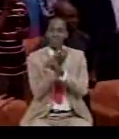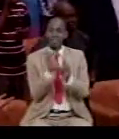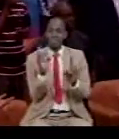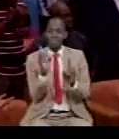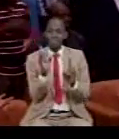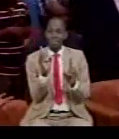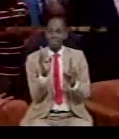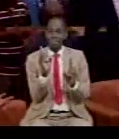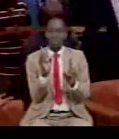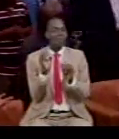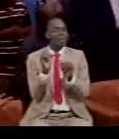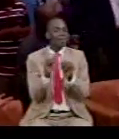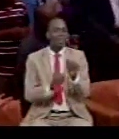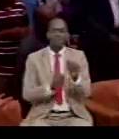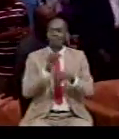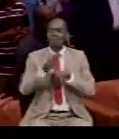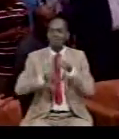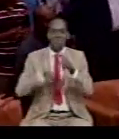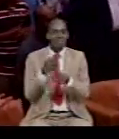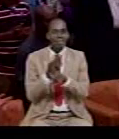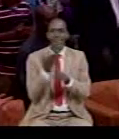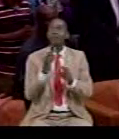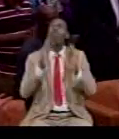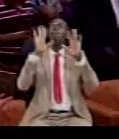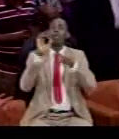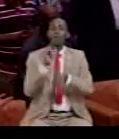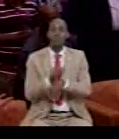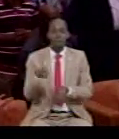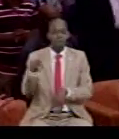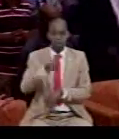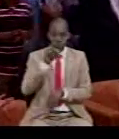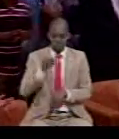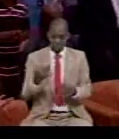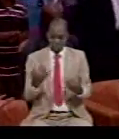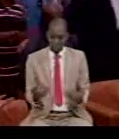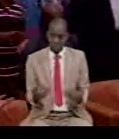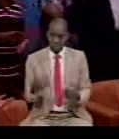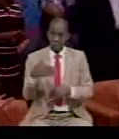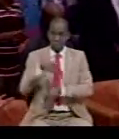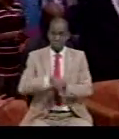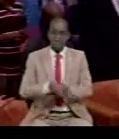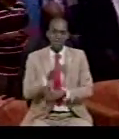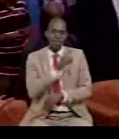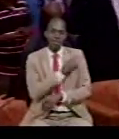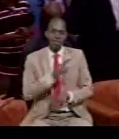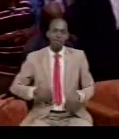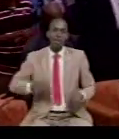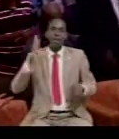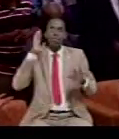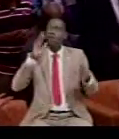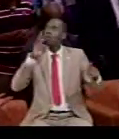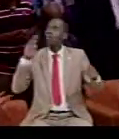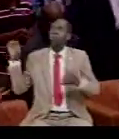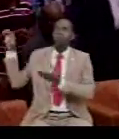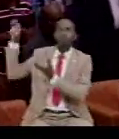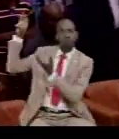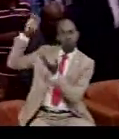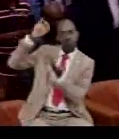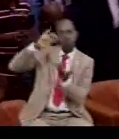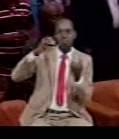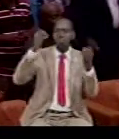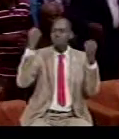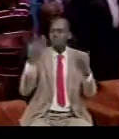Deliverance. Every kind of miracle you need tonight, the Lord will shower his blessing upon you